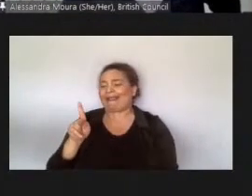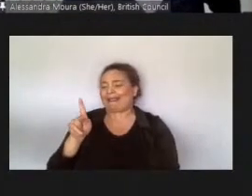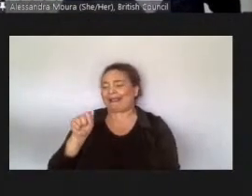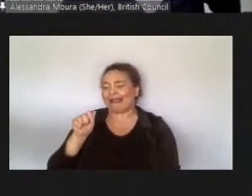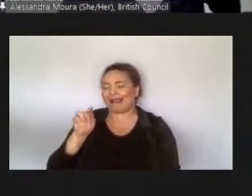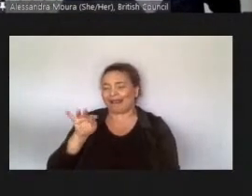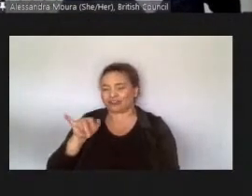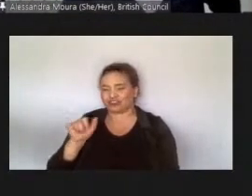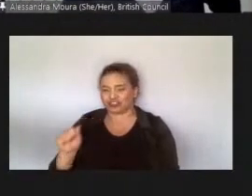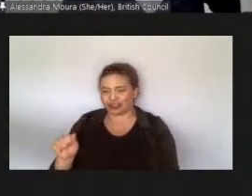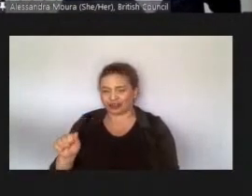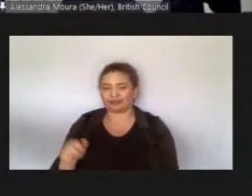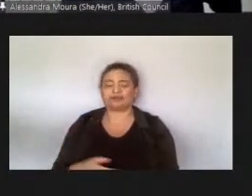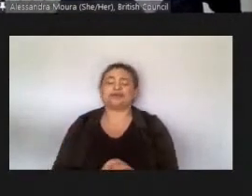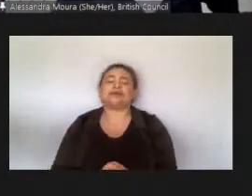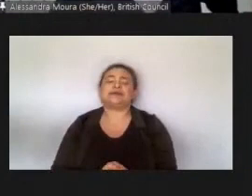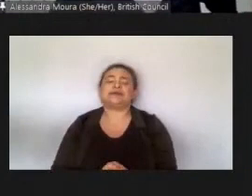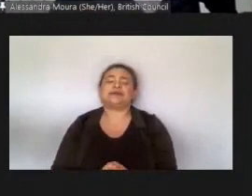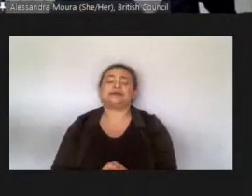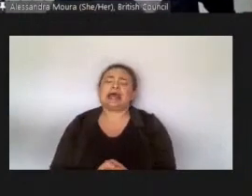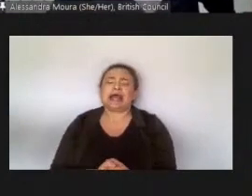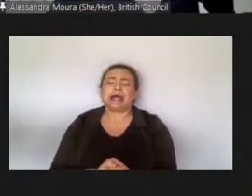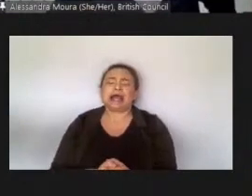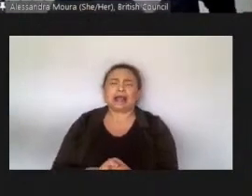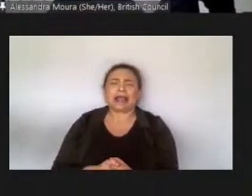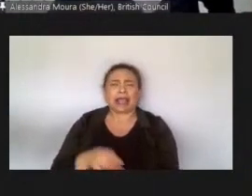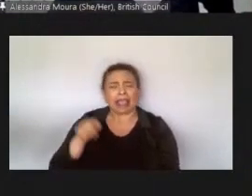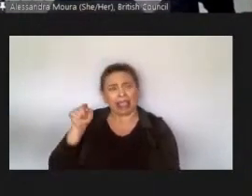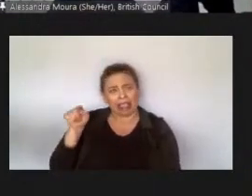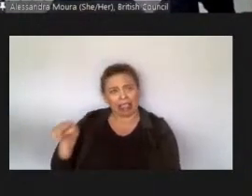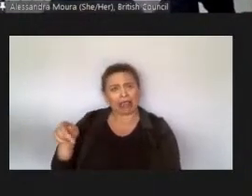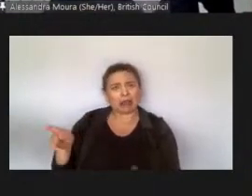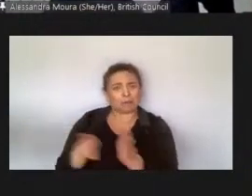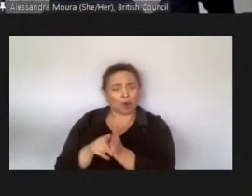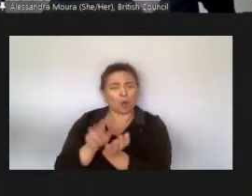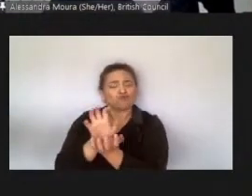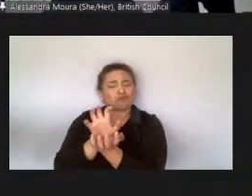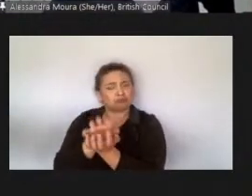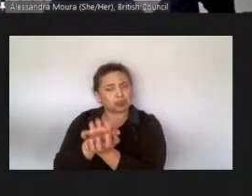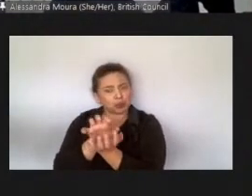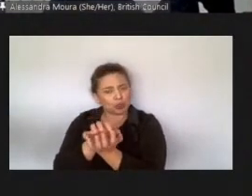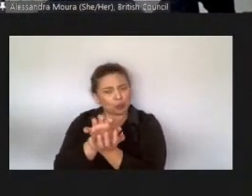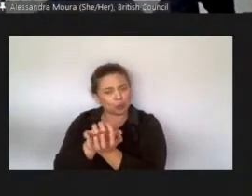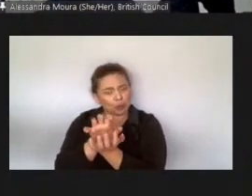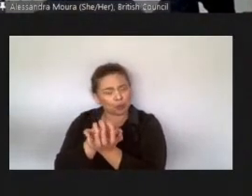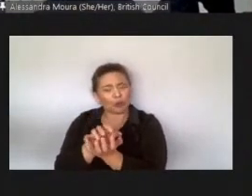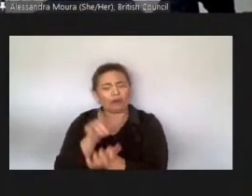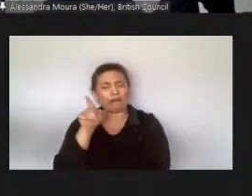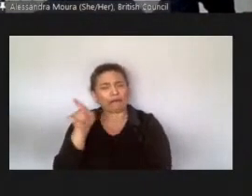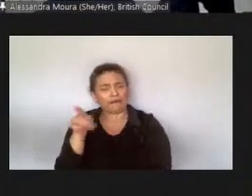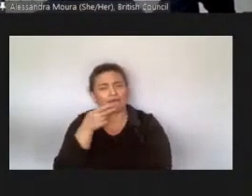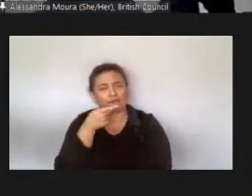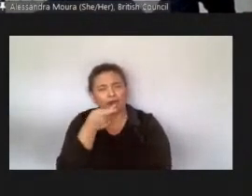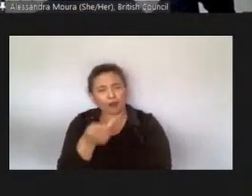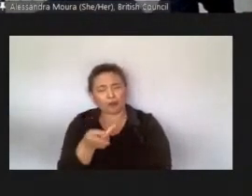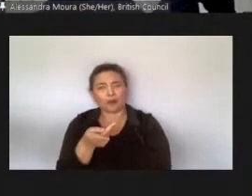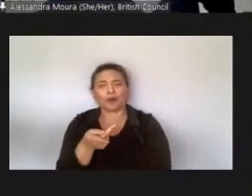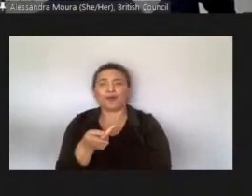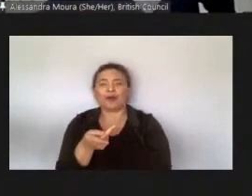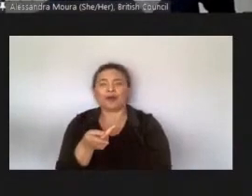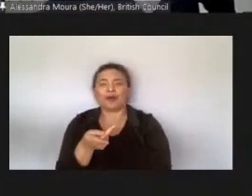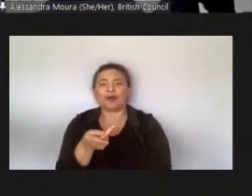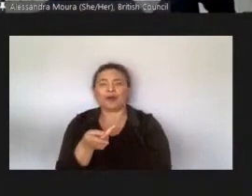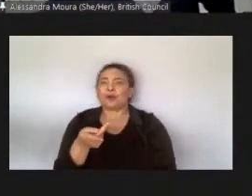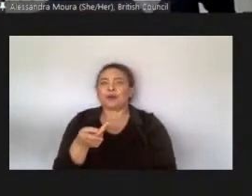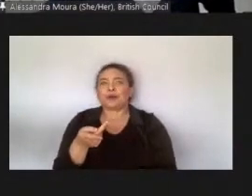Benito de Una, Pernambuco. Teachers gather every month to talk, share ideas, present successful projects, and build new projects together,